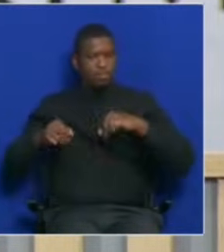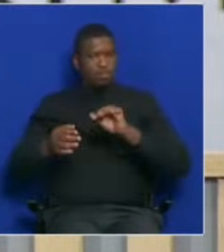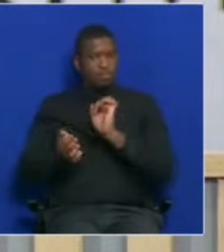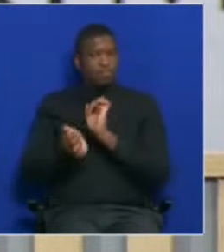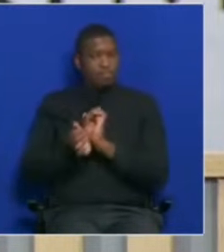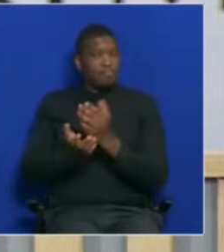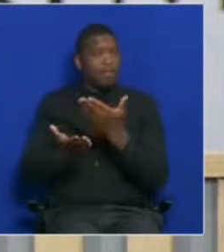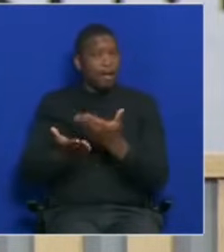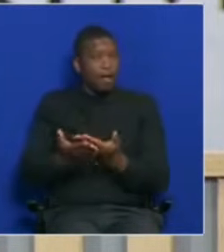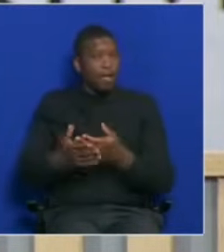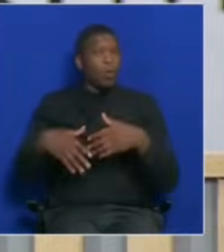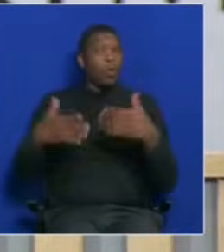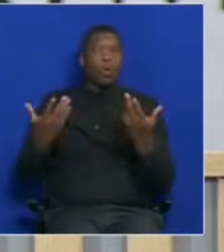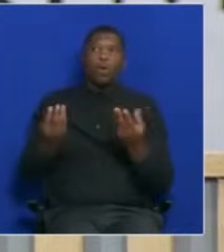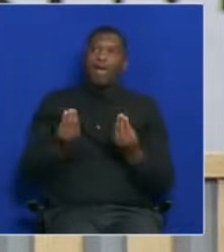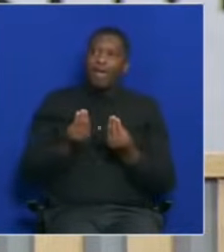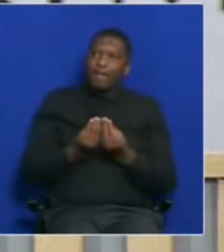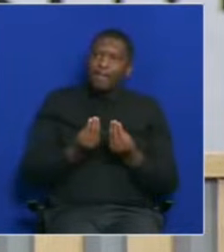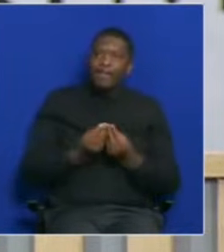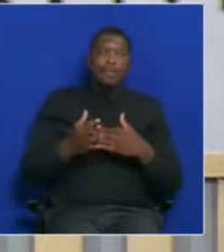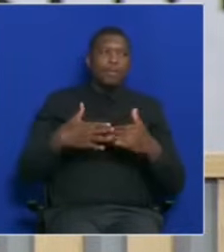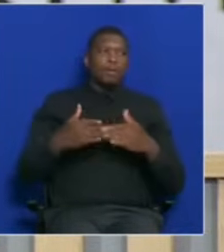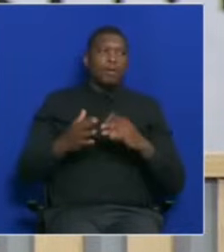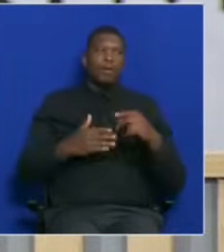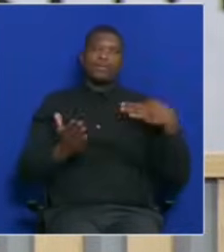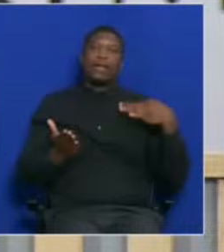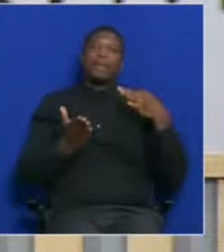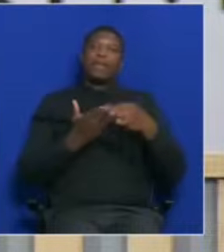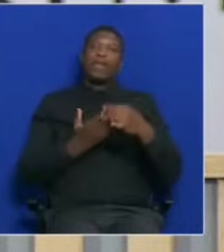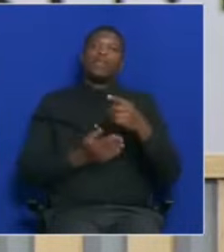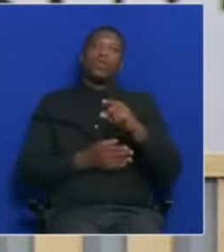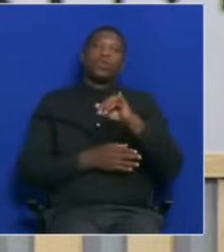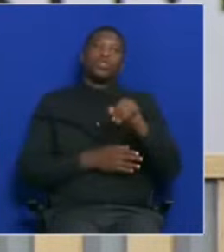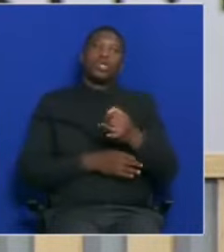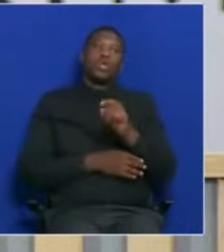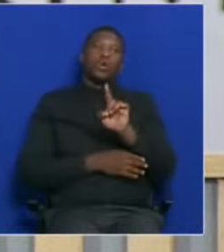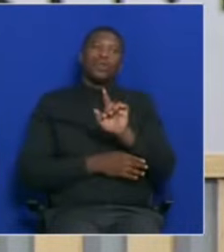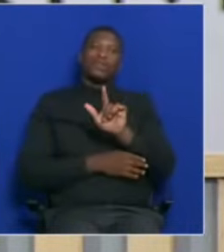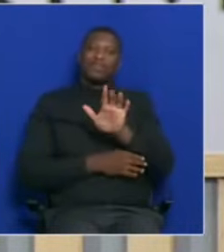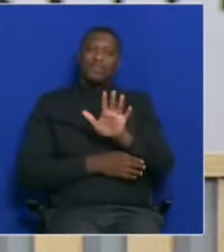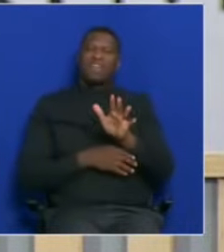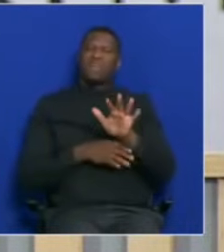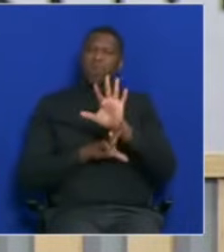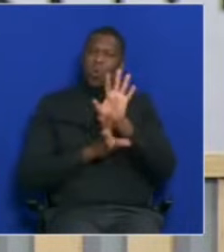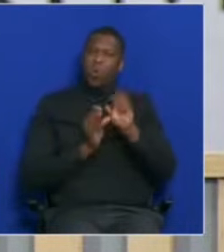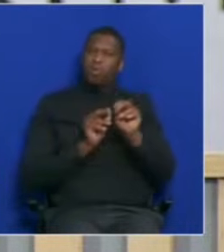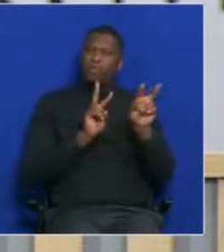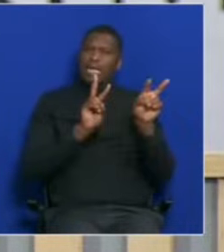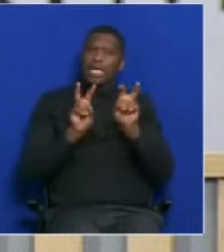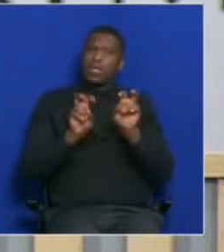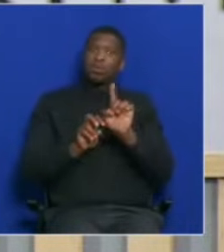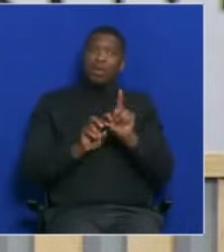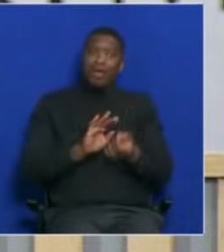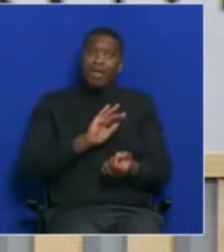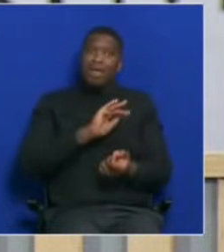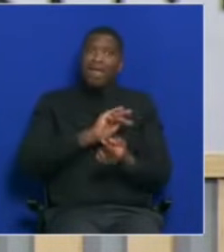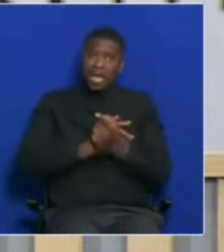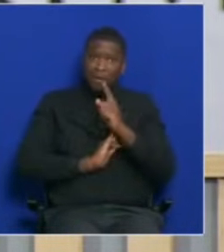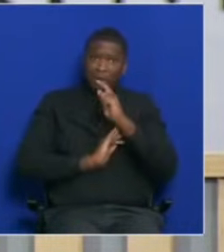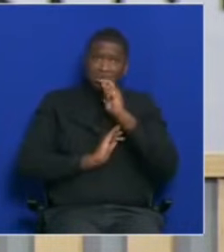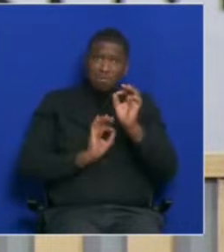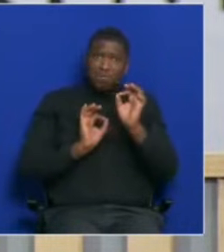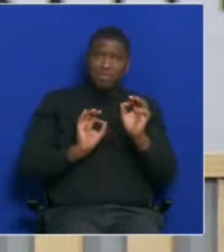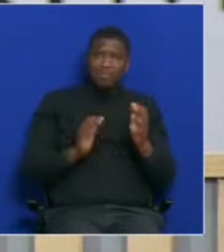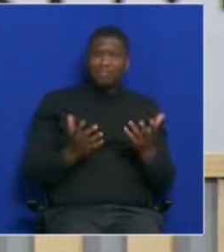for or HA175, all those issues. That was not the case in this specific matter.